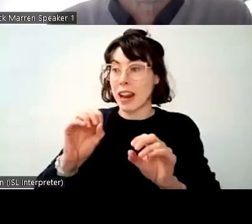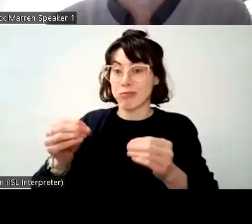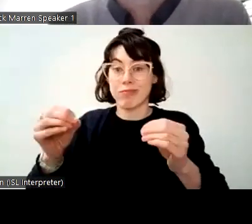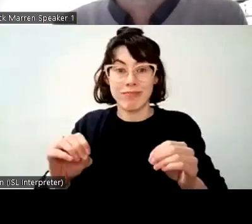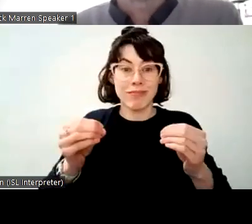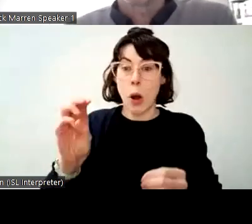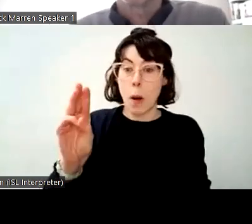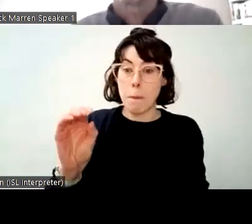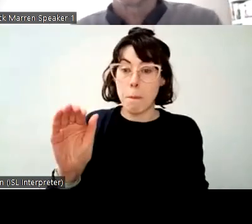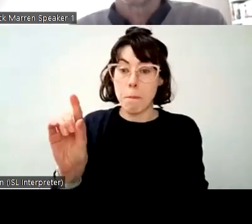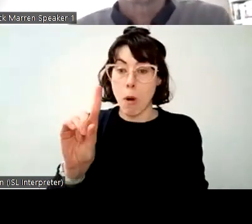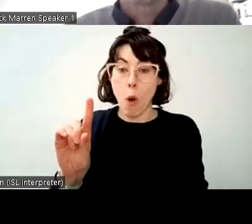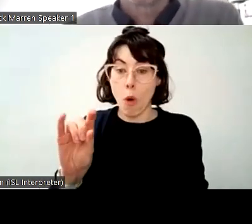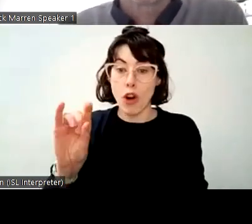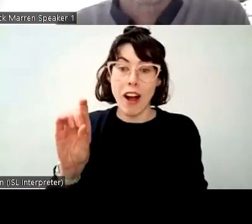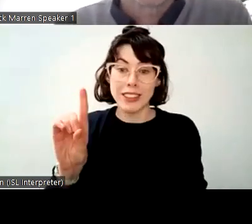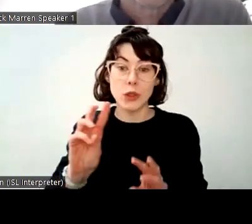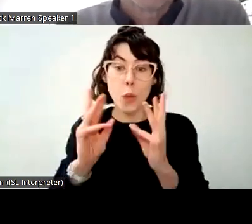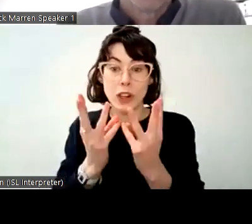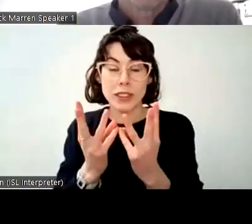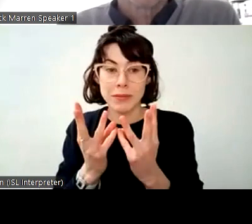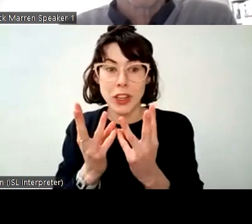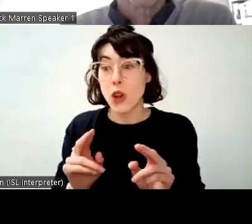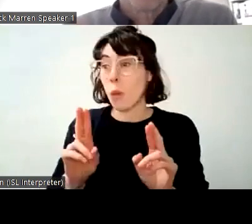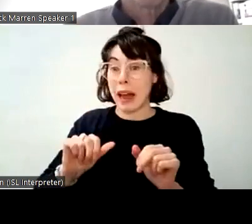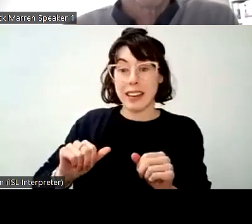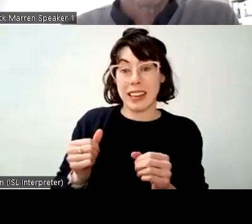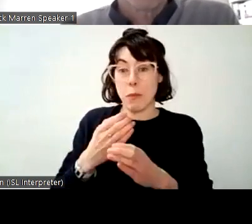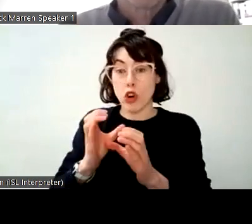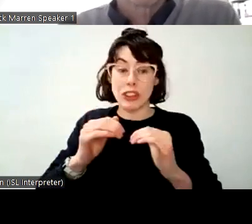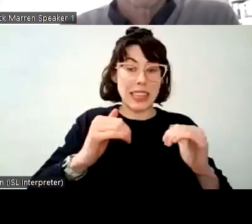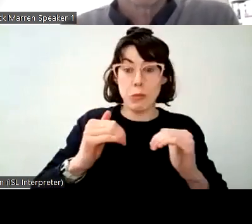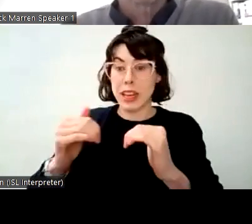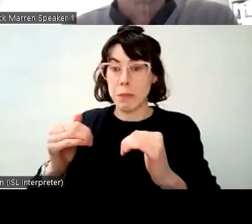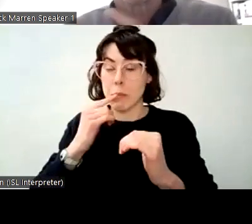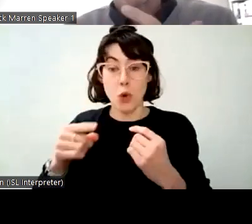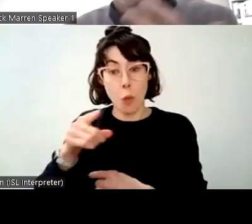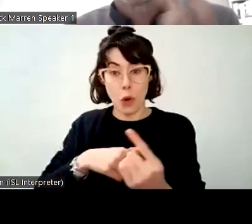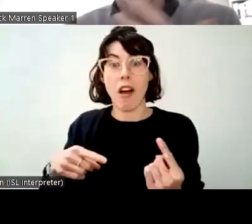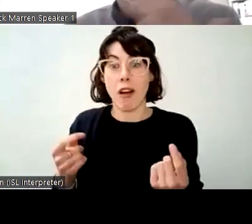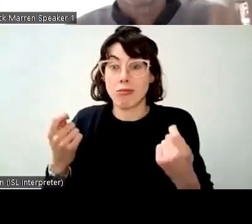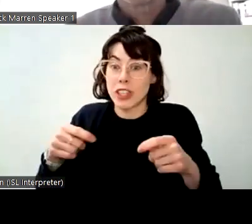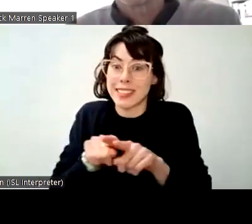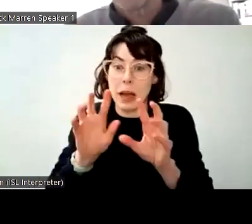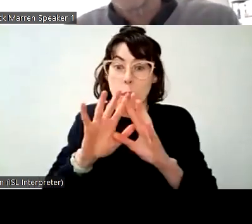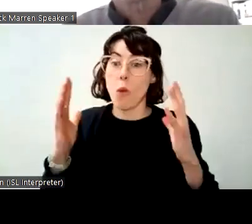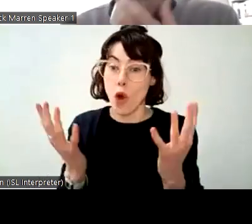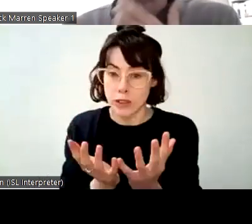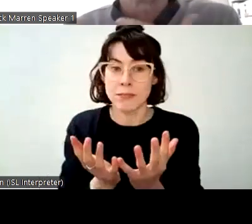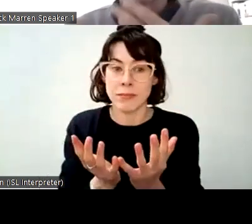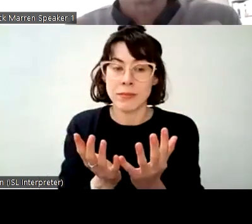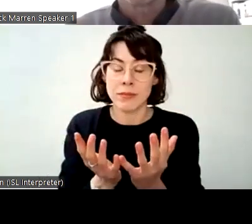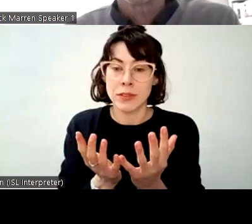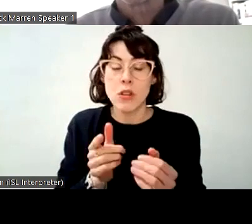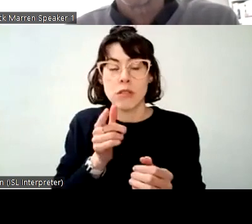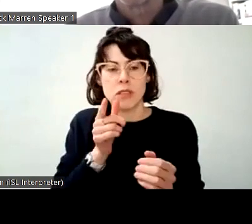if we're deglobalizing, we can't deplanetize. And they've got some positive statements around, the need to re-envisage